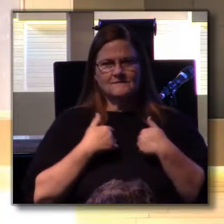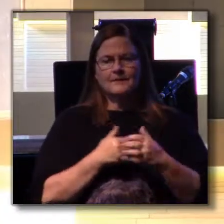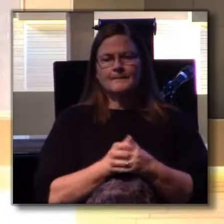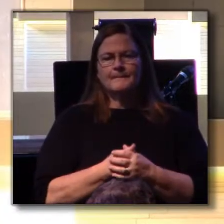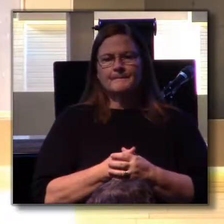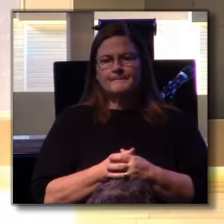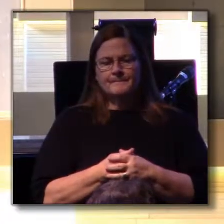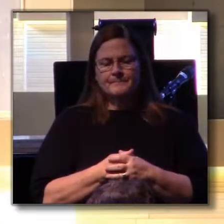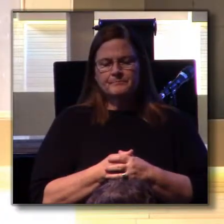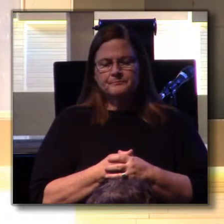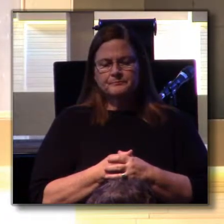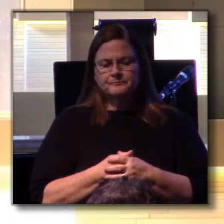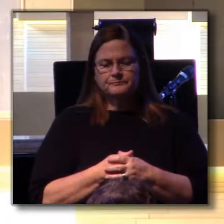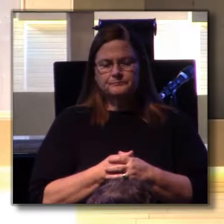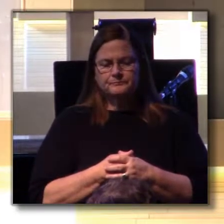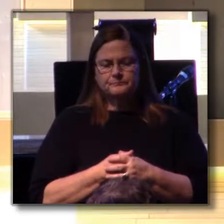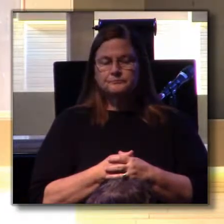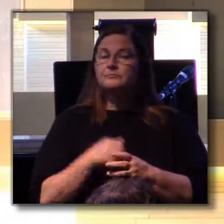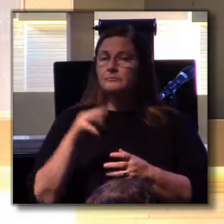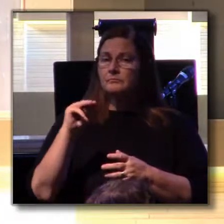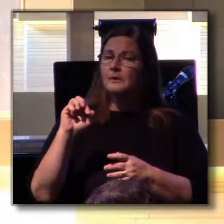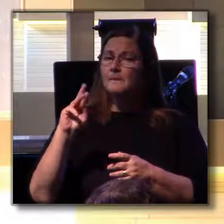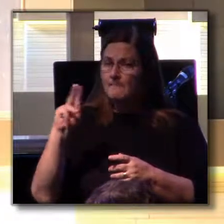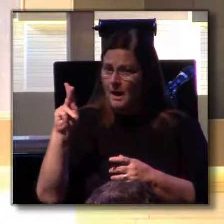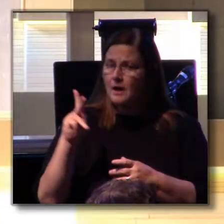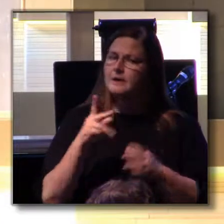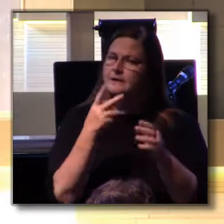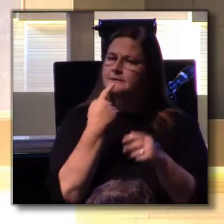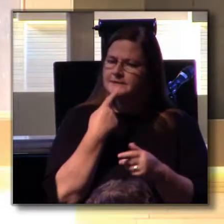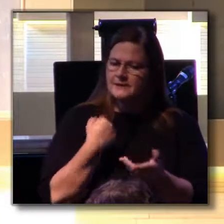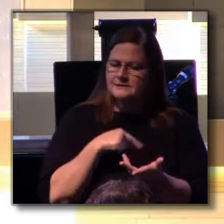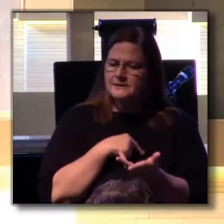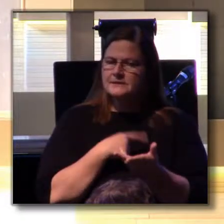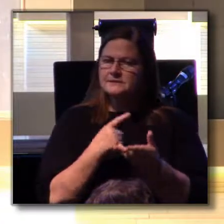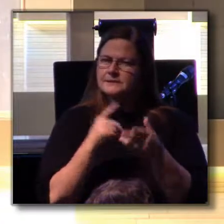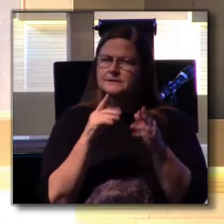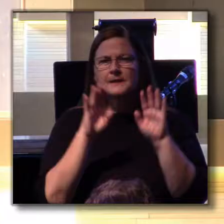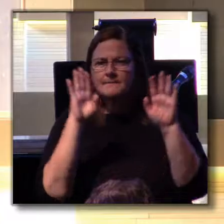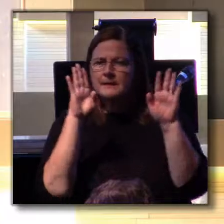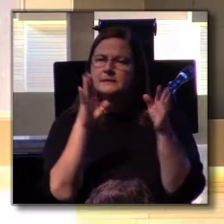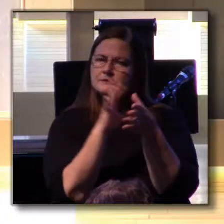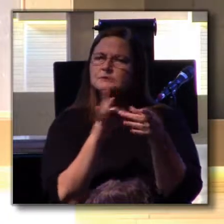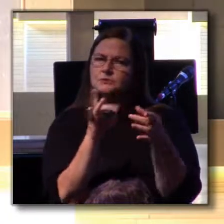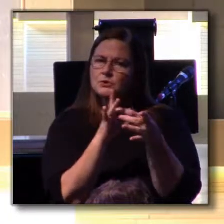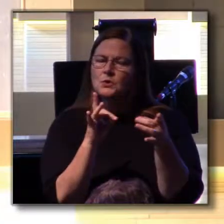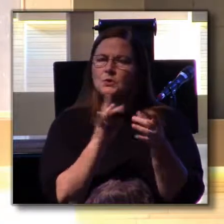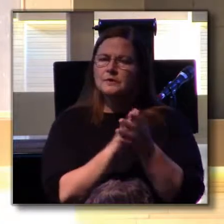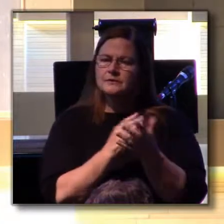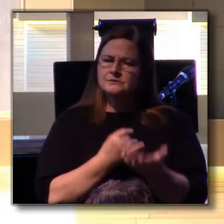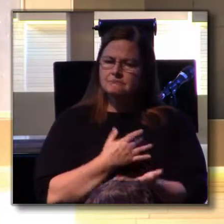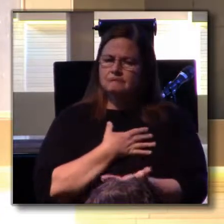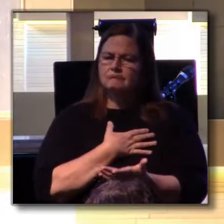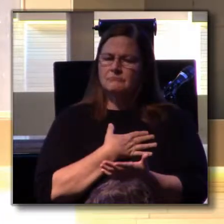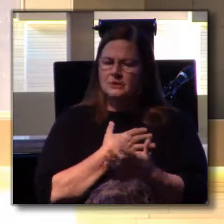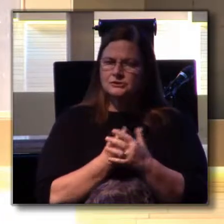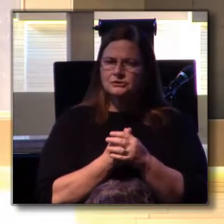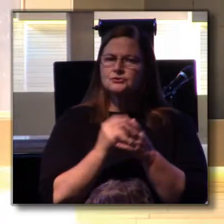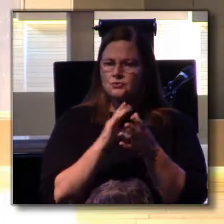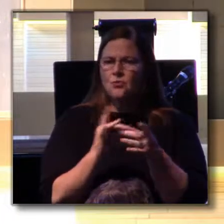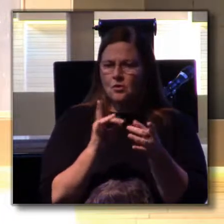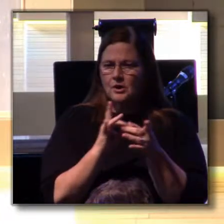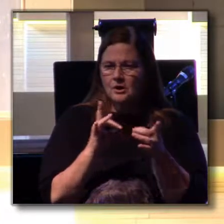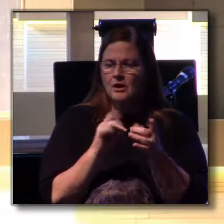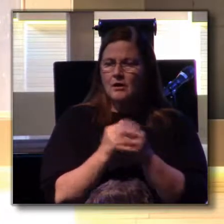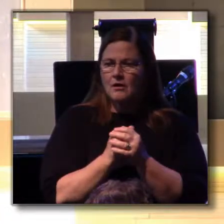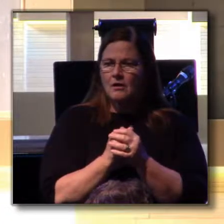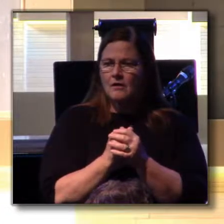Mark tells us this rather amazing story, this really touching story of